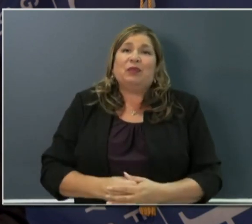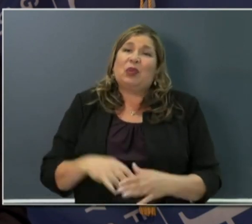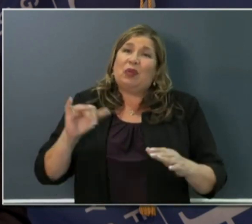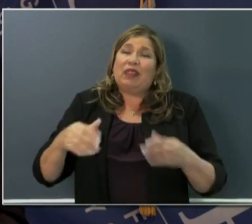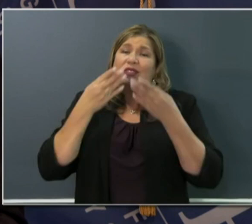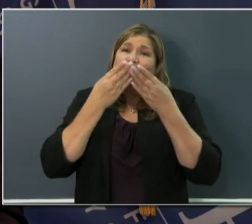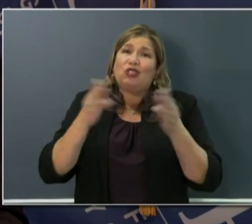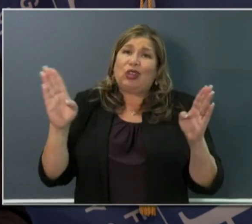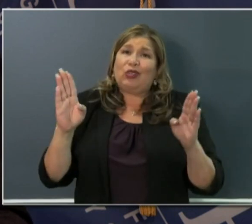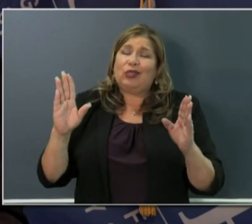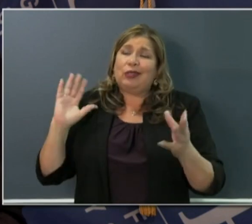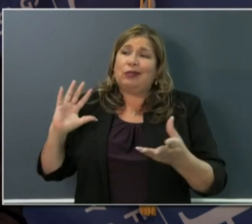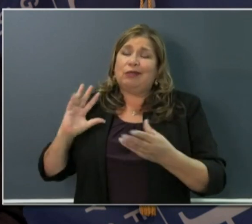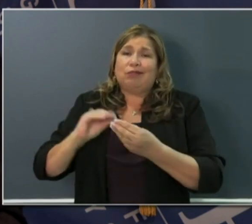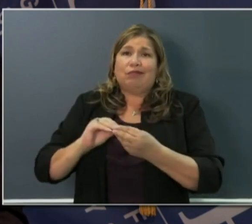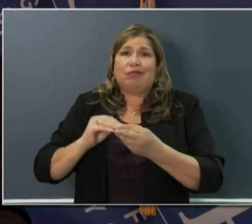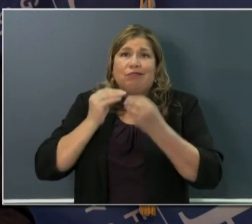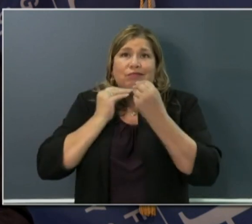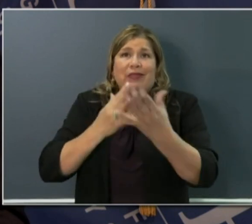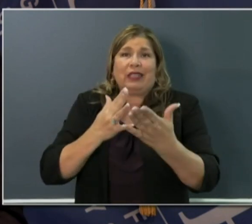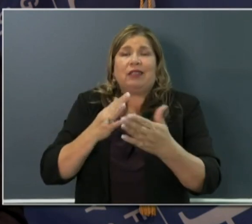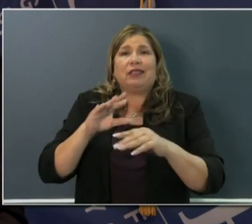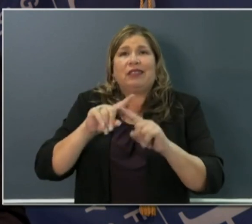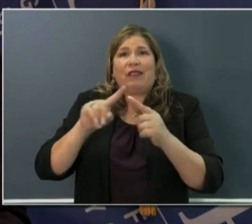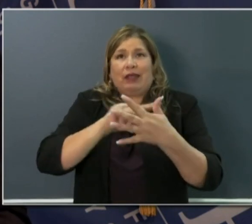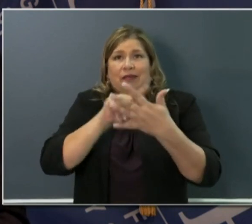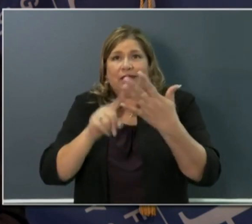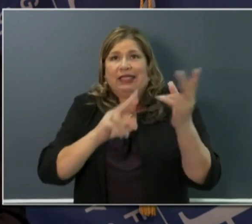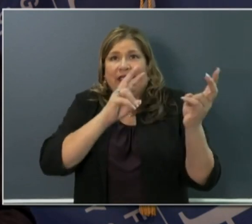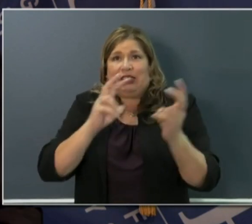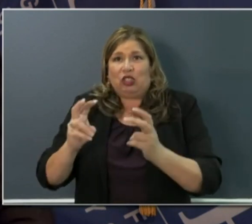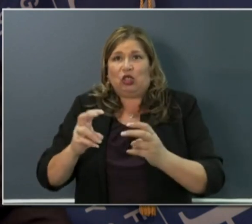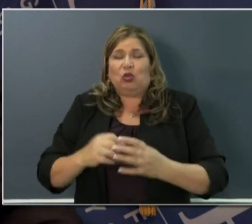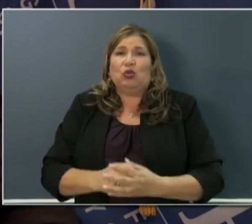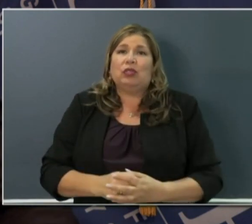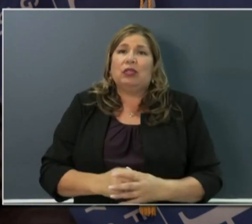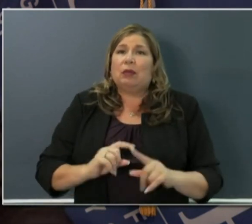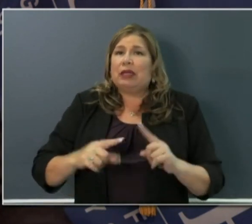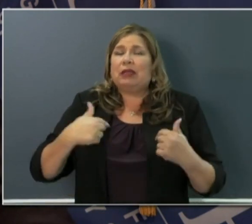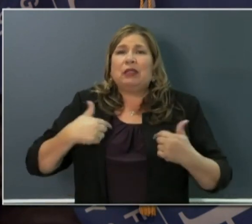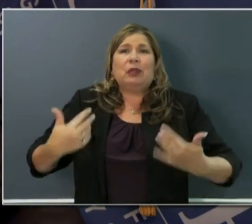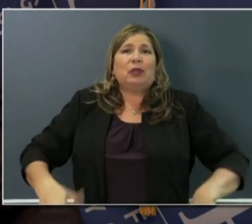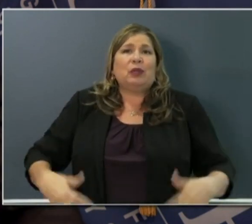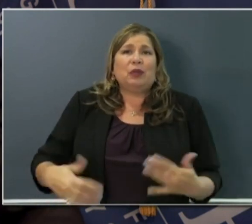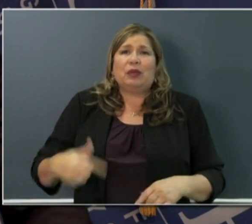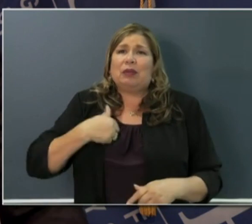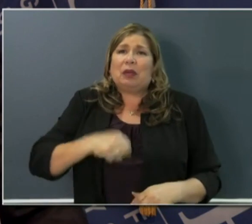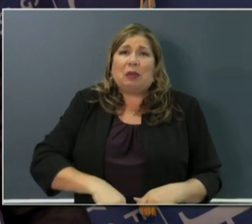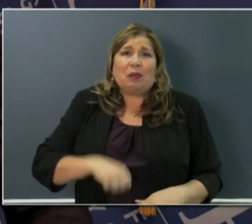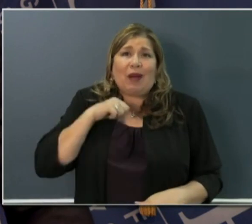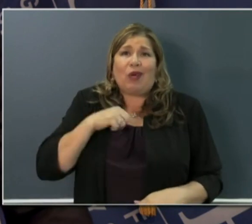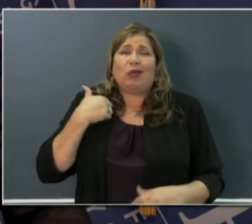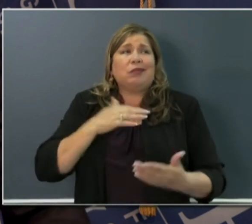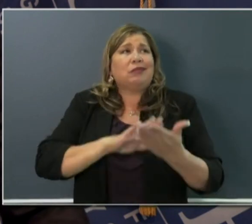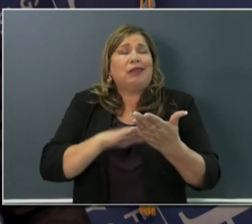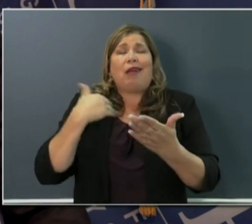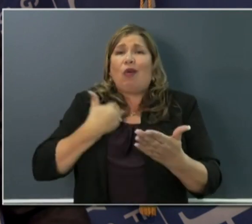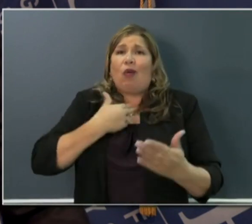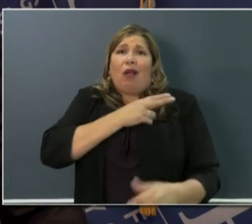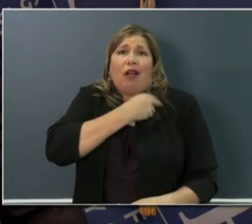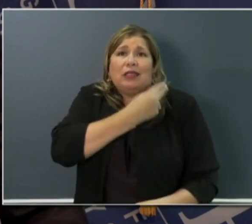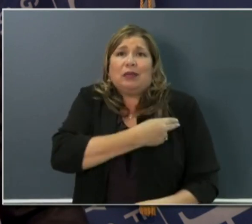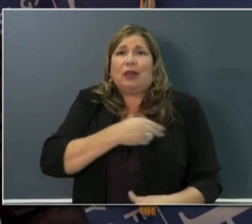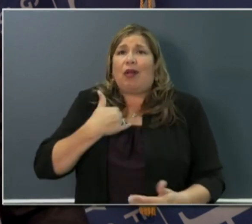update on a number of issues, and I just continue to be very proud of our hospitals, our nurses,